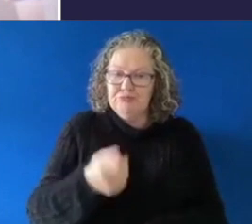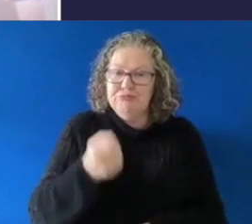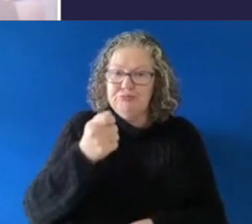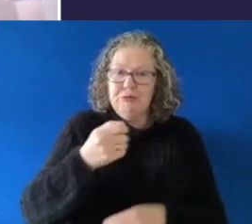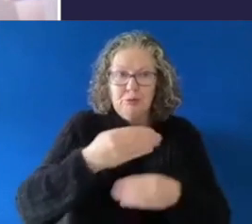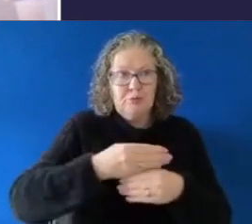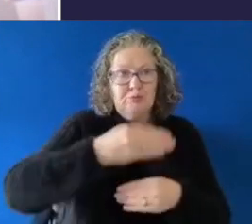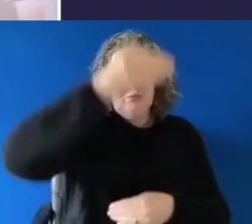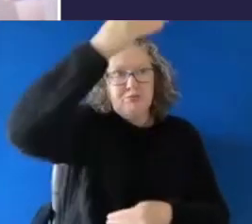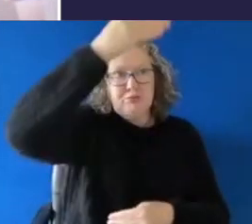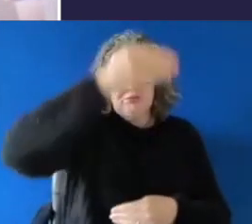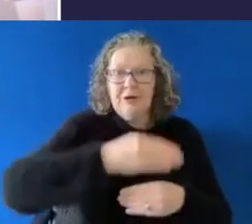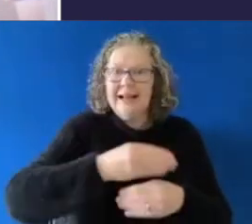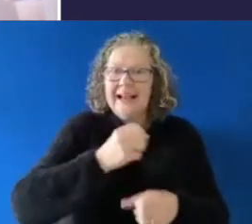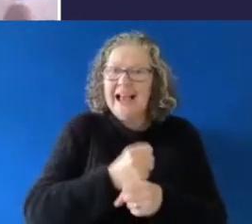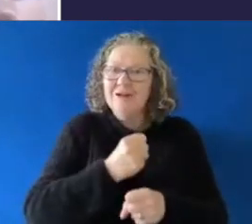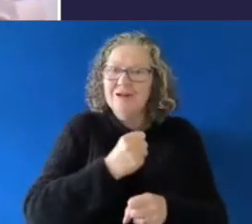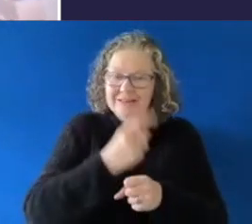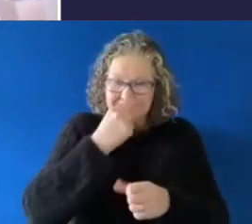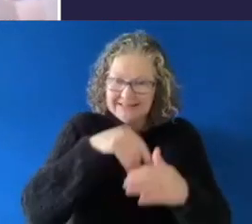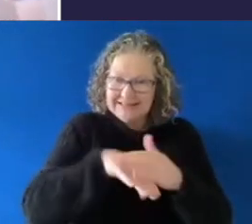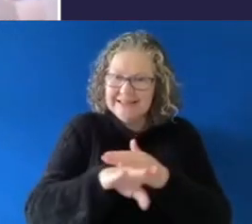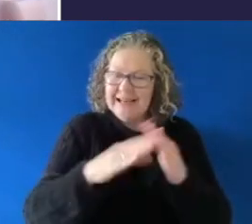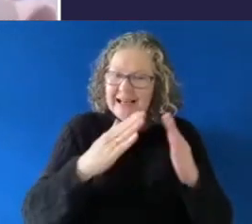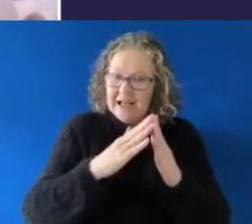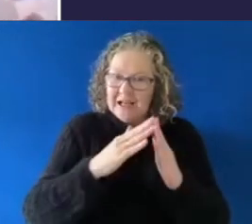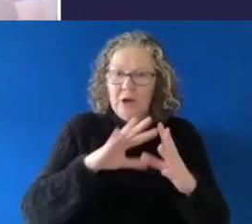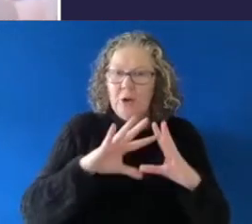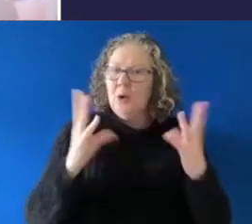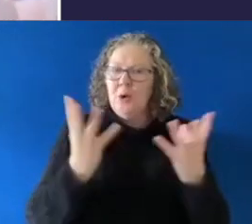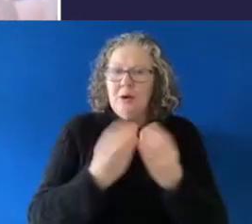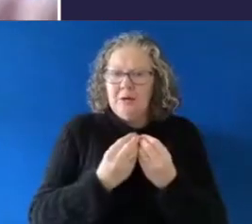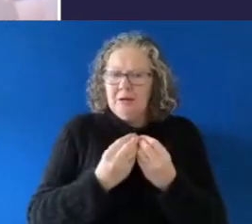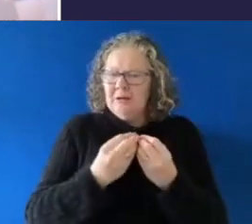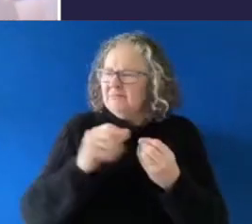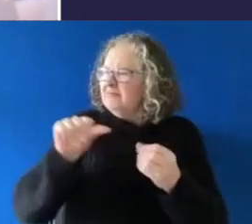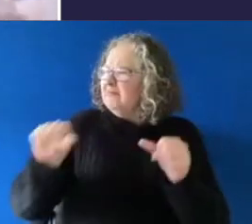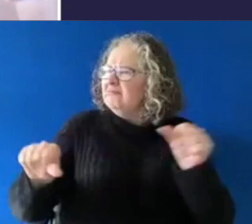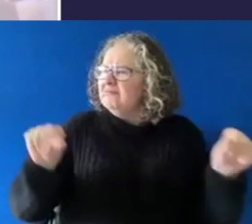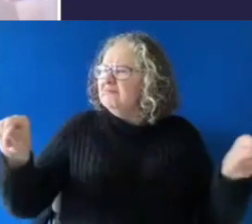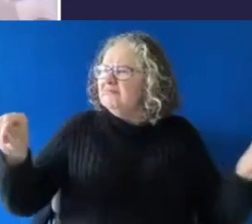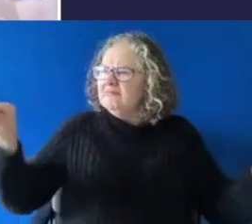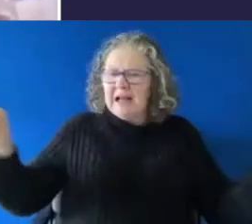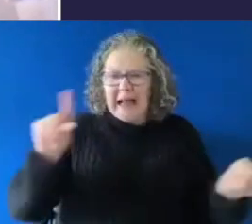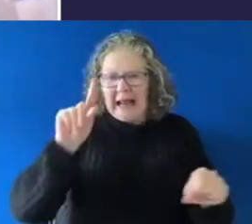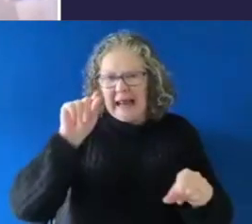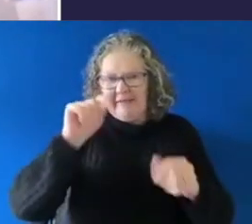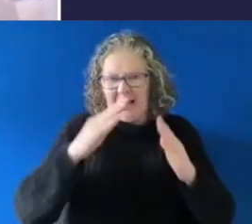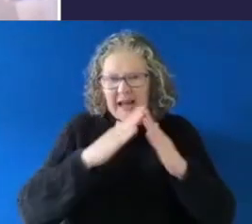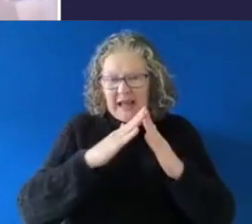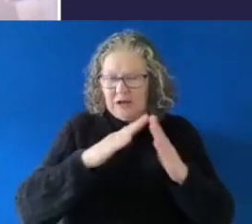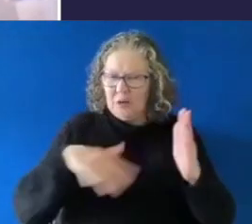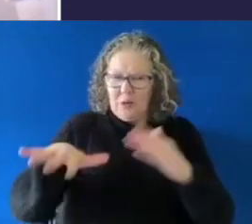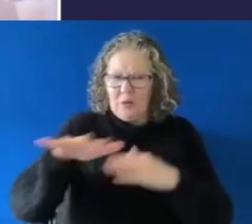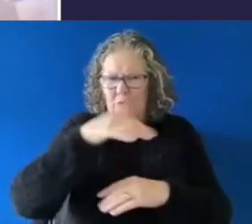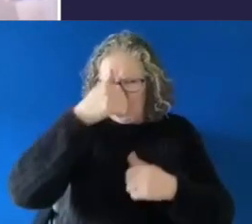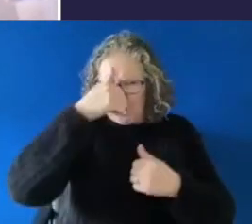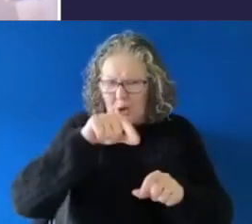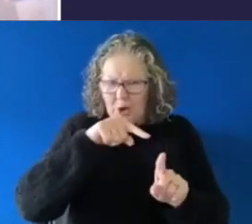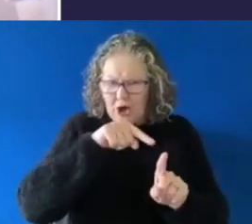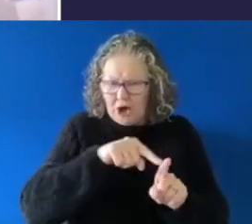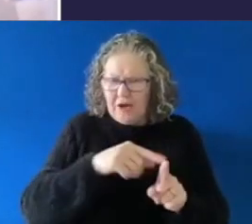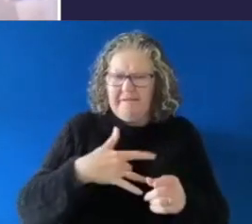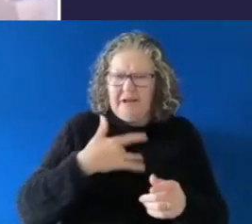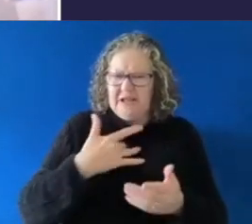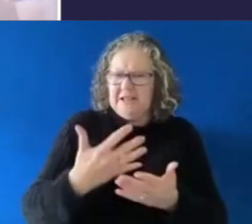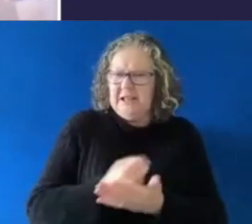the house. And it's in a group of 11, so she knows all her neighbours, she feels very safe, they all know her. And I guess when we started out